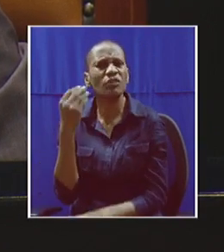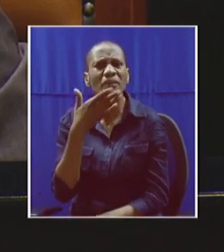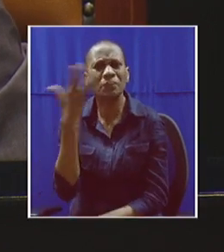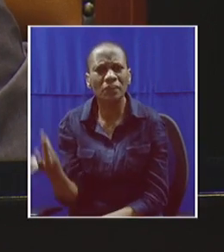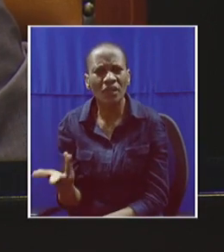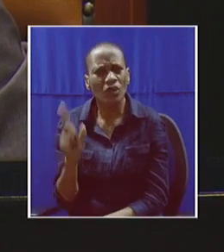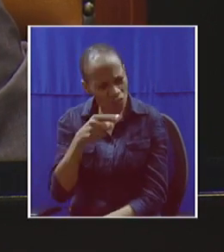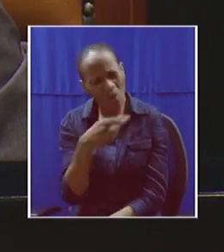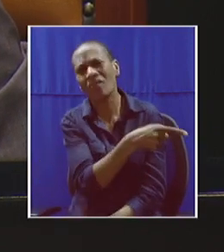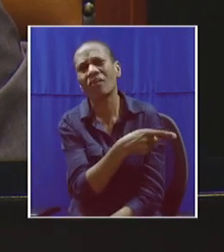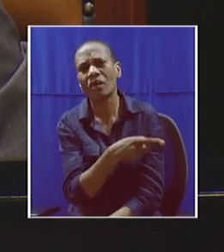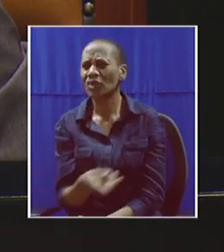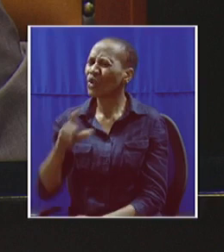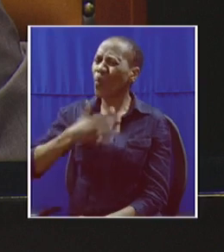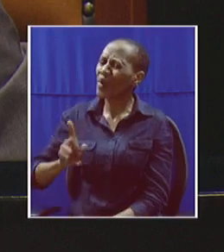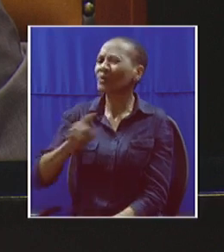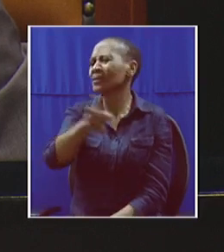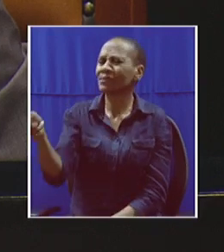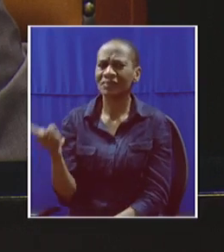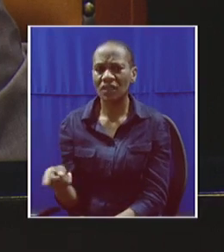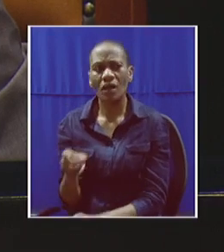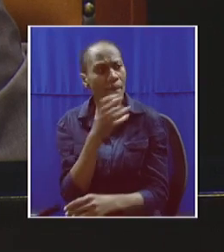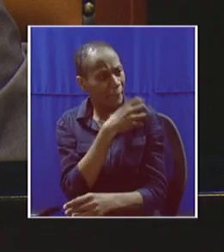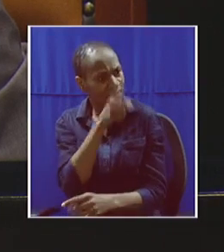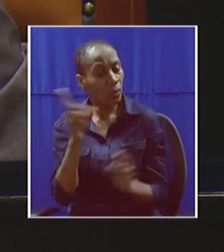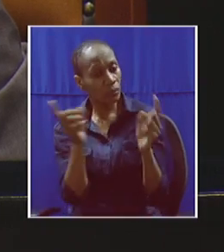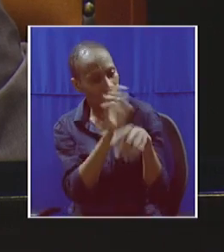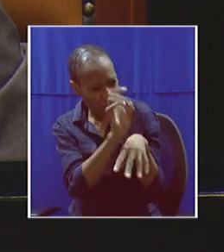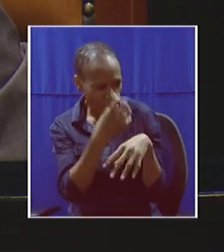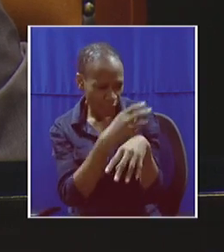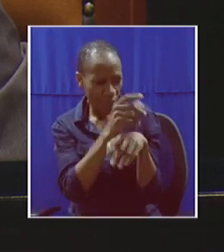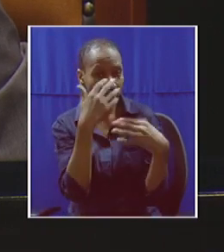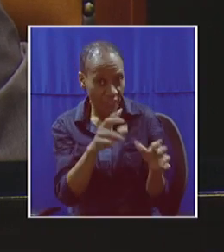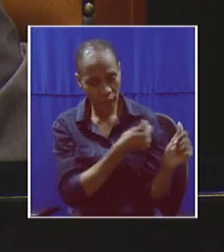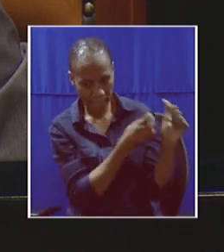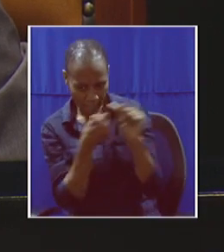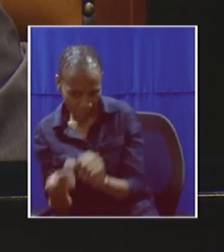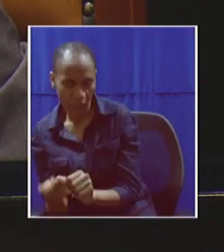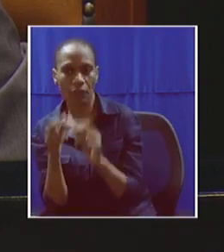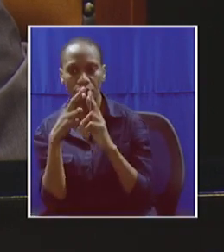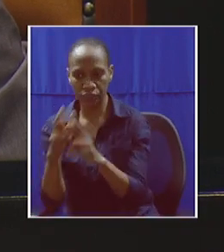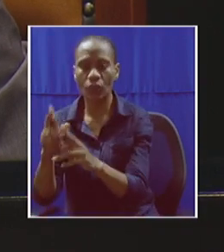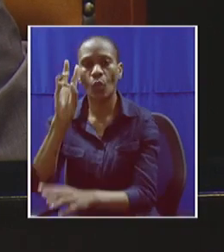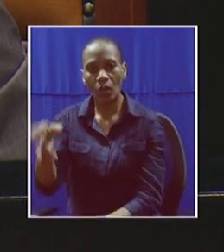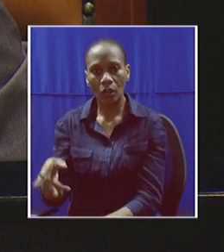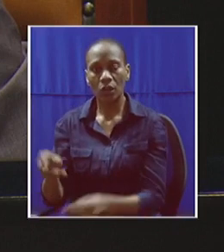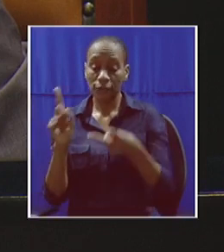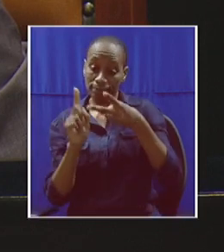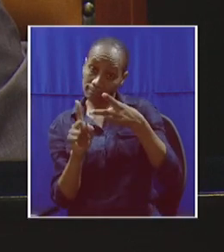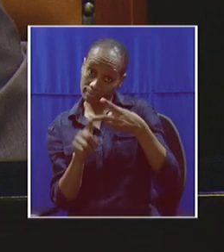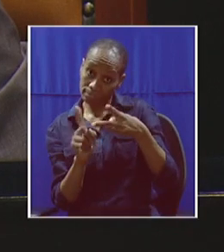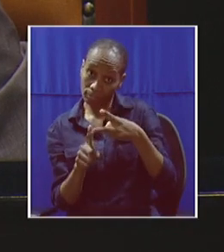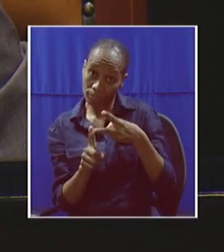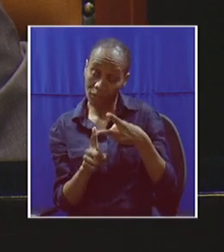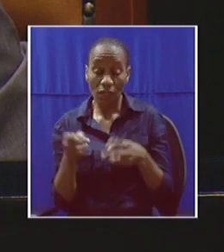do you want from her The Honorable Minister will consult and the honor Minister will revert back and that's where we leave it secondly this is not